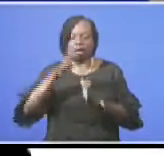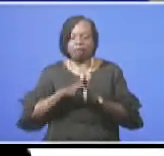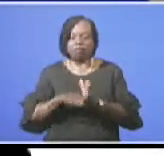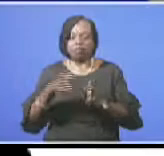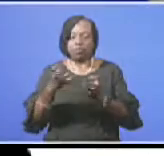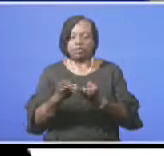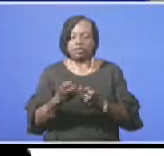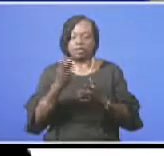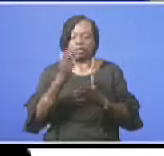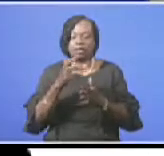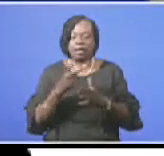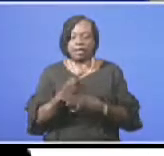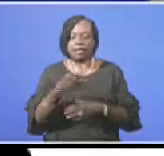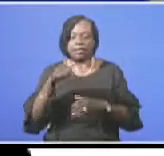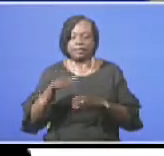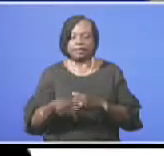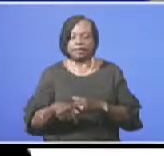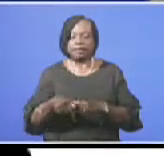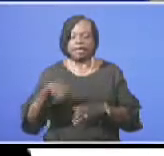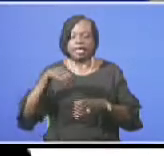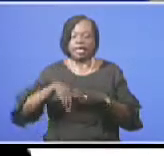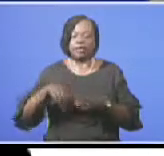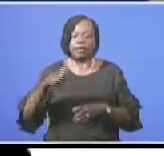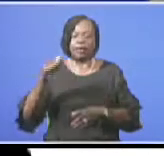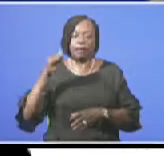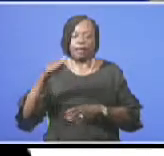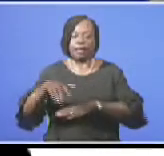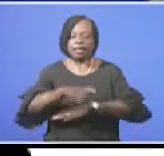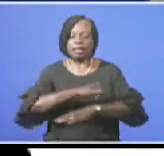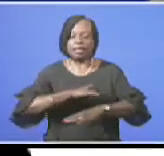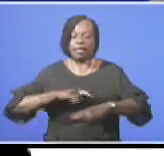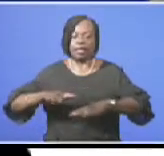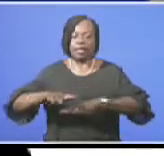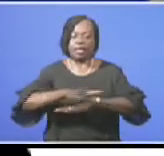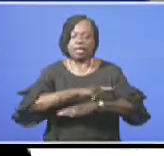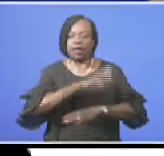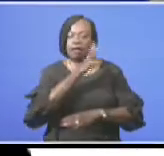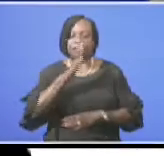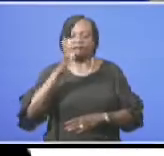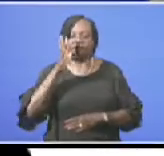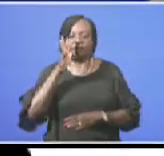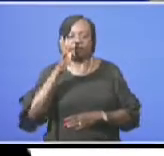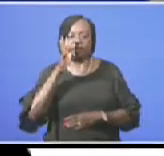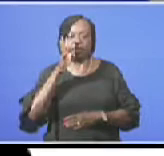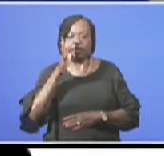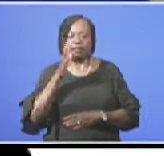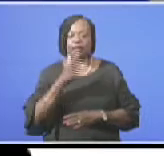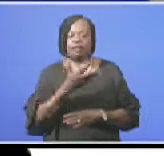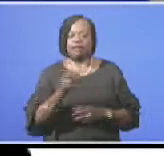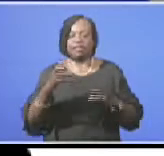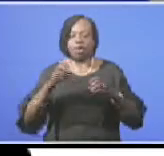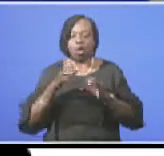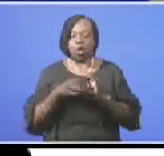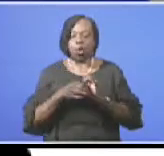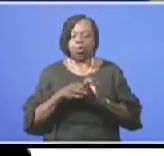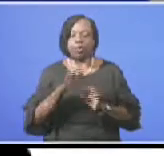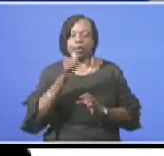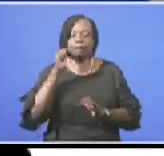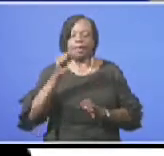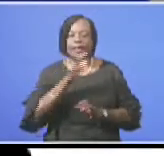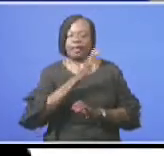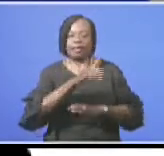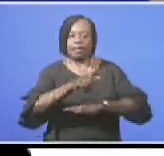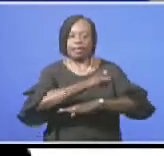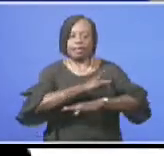in your backyard. Communication provider Alive is also promoting the same and has created its own sustainable backyard farming program. Chief